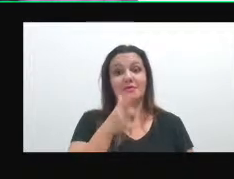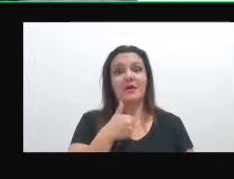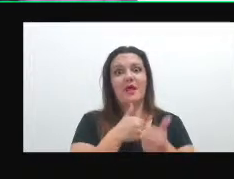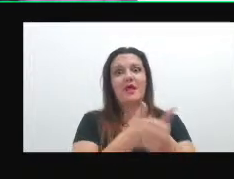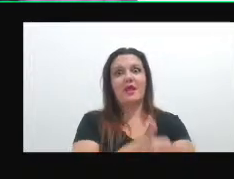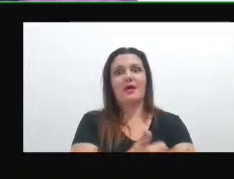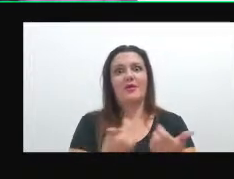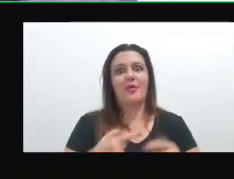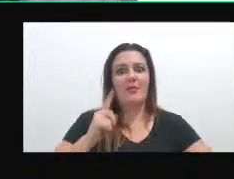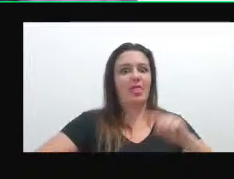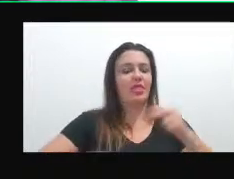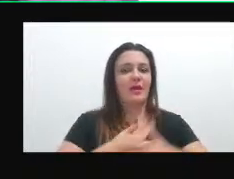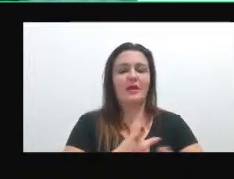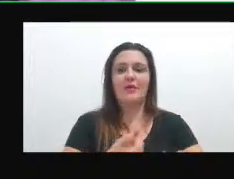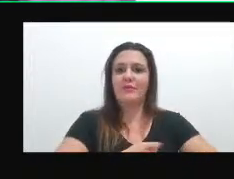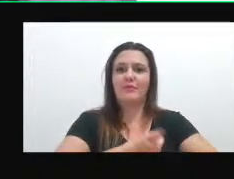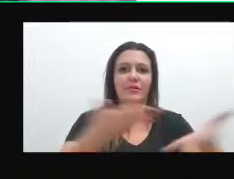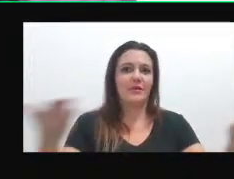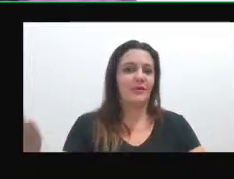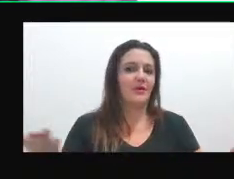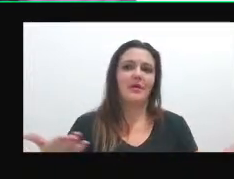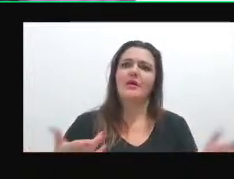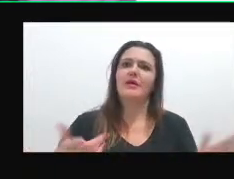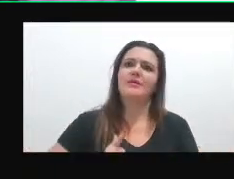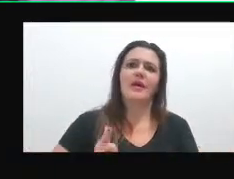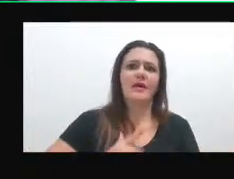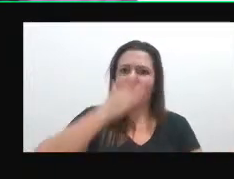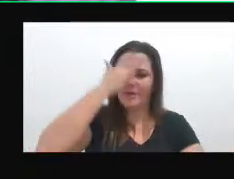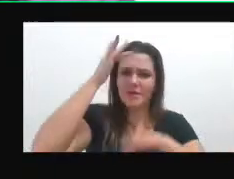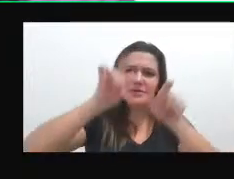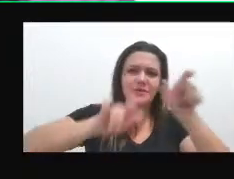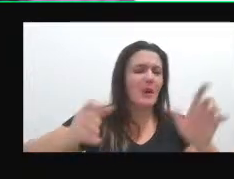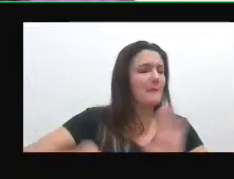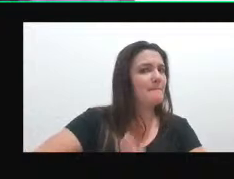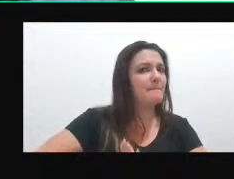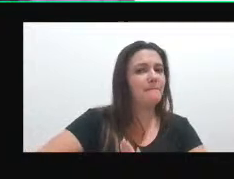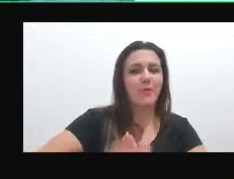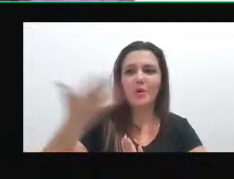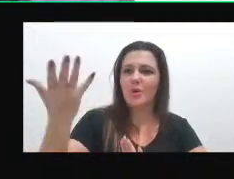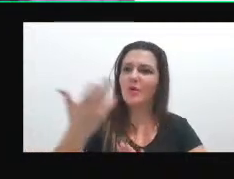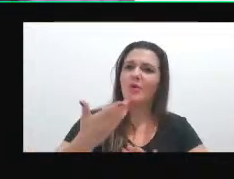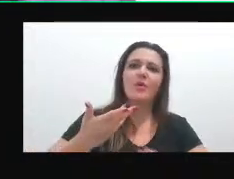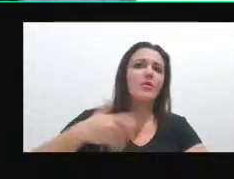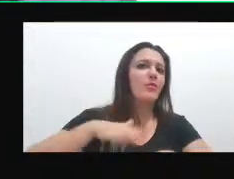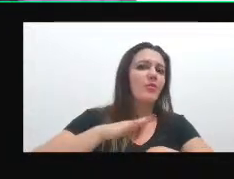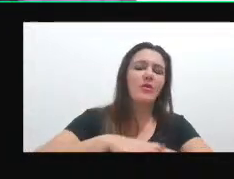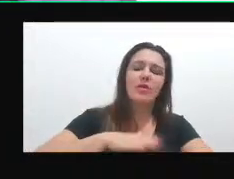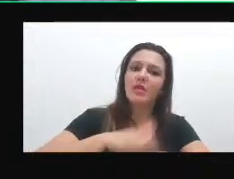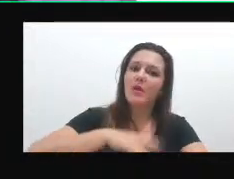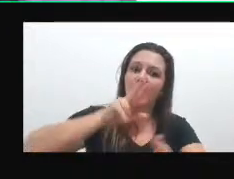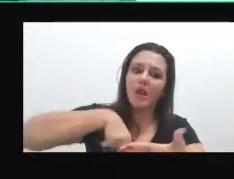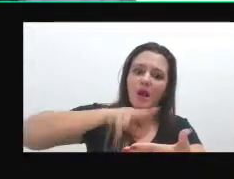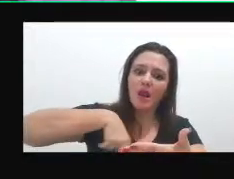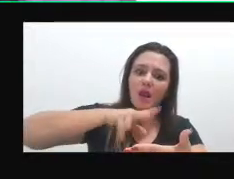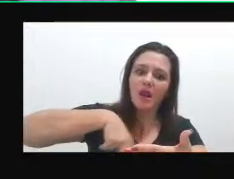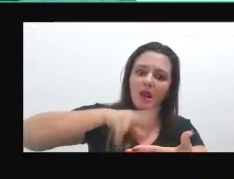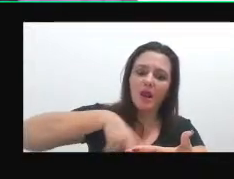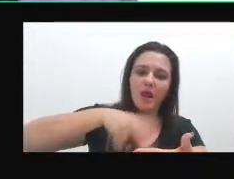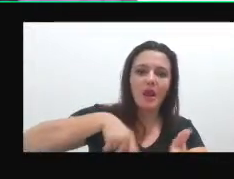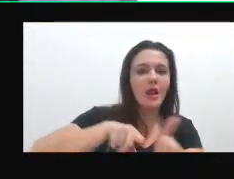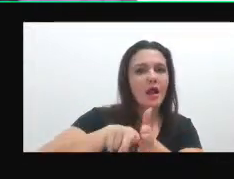involved, even when they are spending a lot of time watching webinars, reading reports, looking at research, trying out the